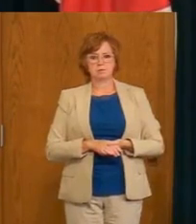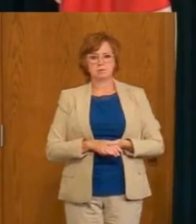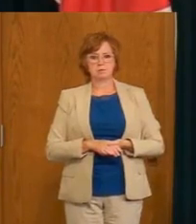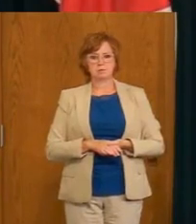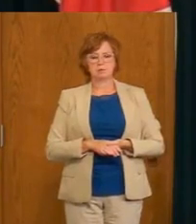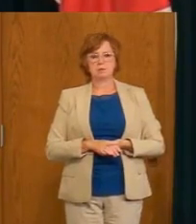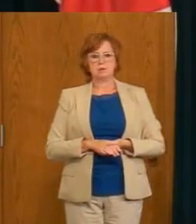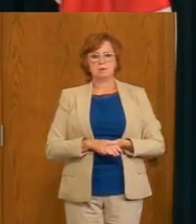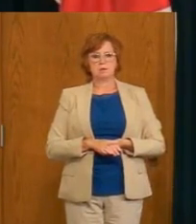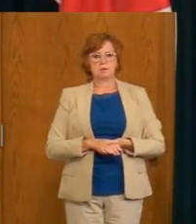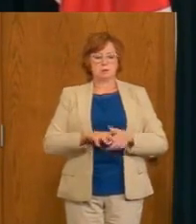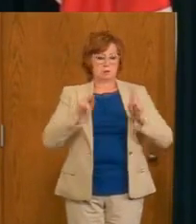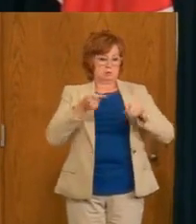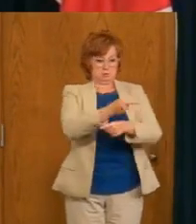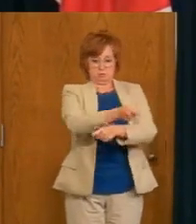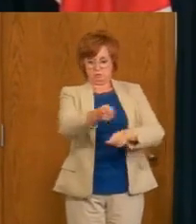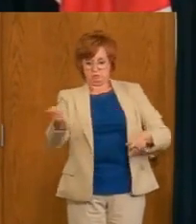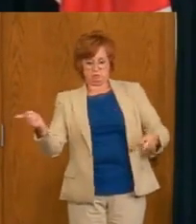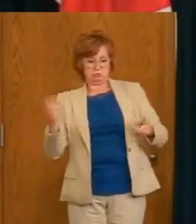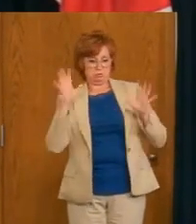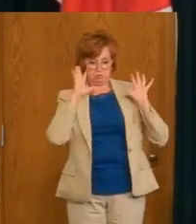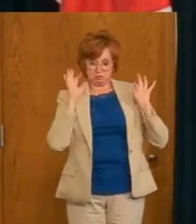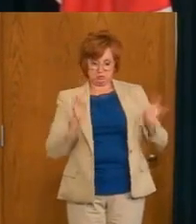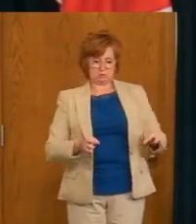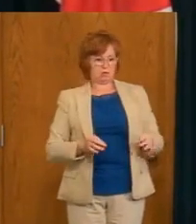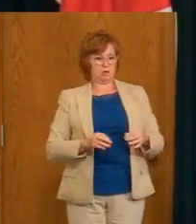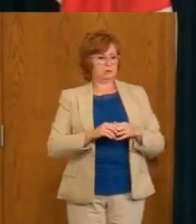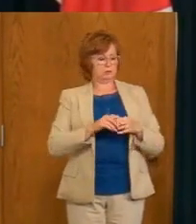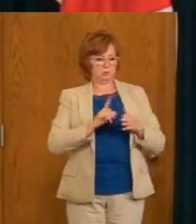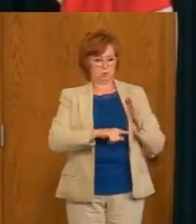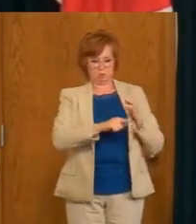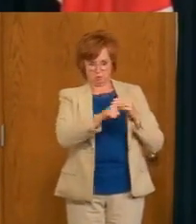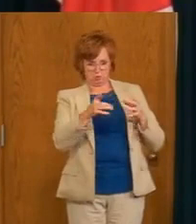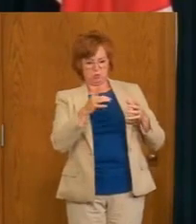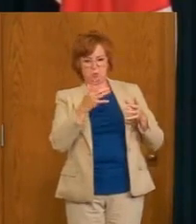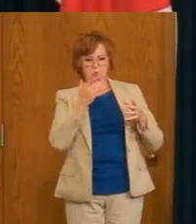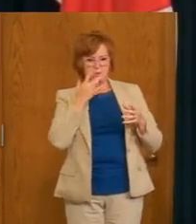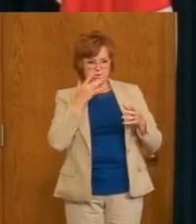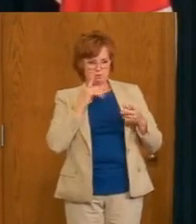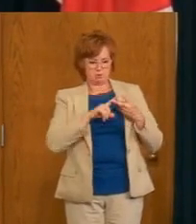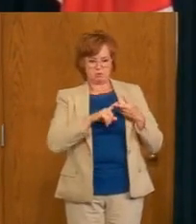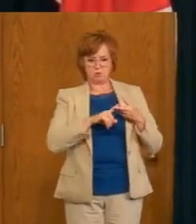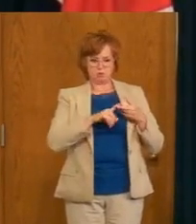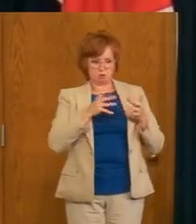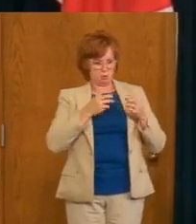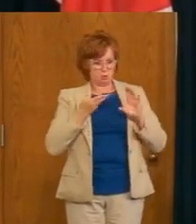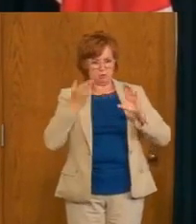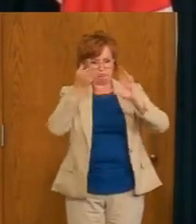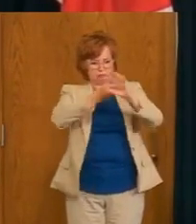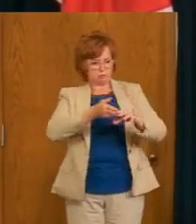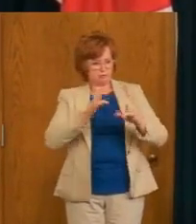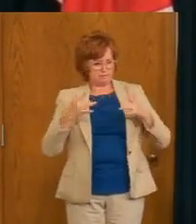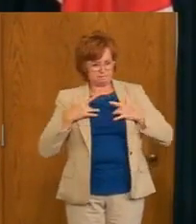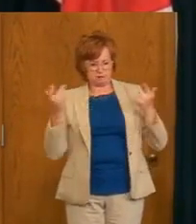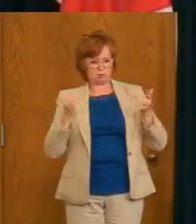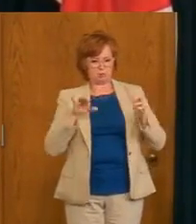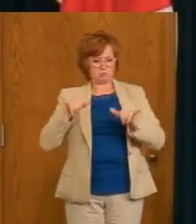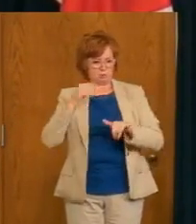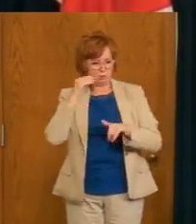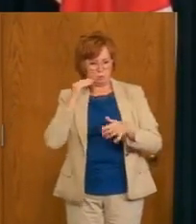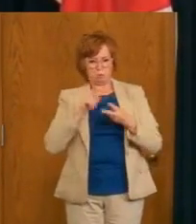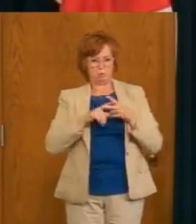the level of what they might be expecting with respect to hospitalizations and outbreaks of that nature. But July 11th,